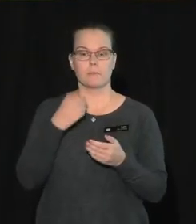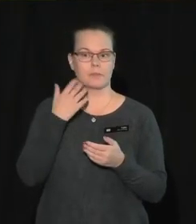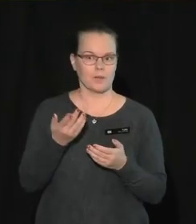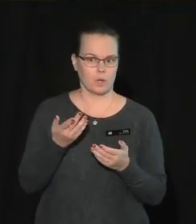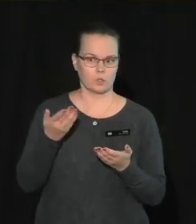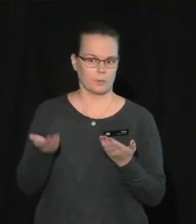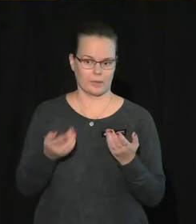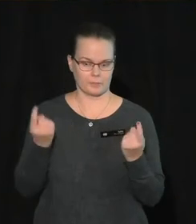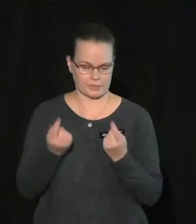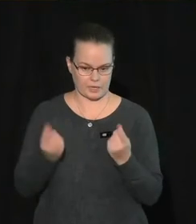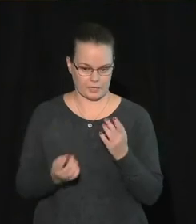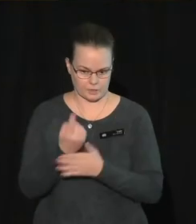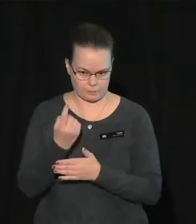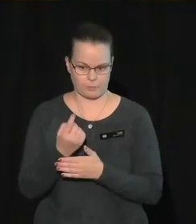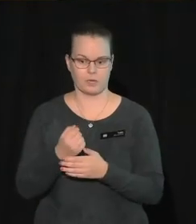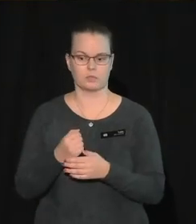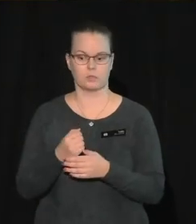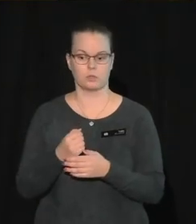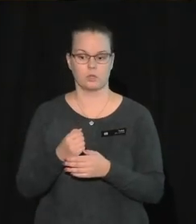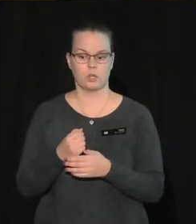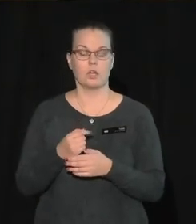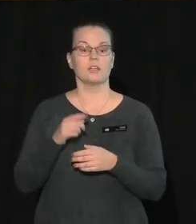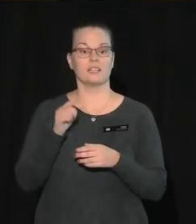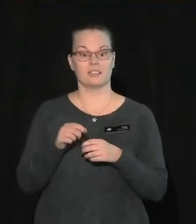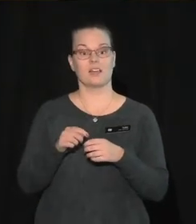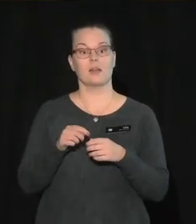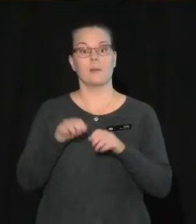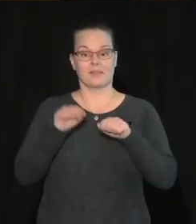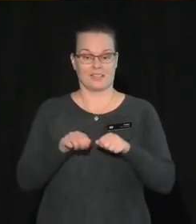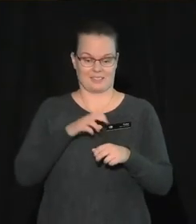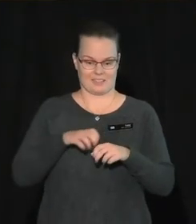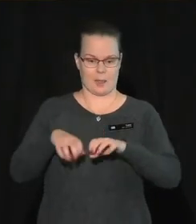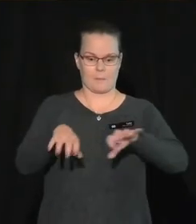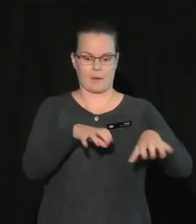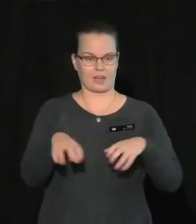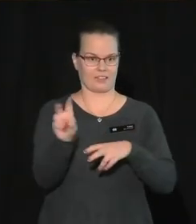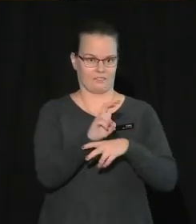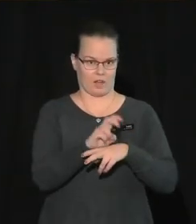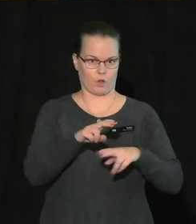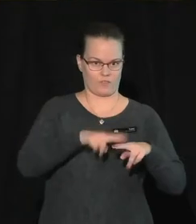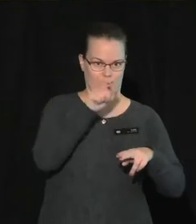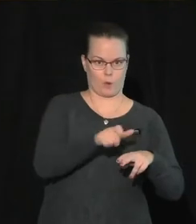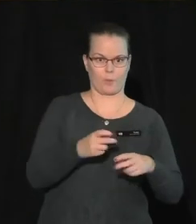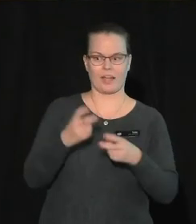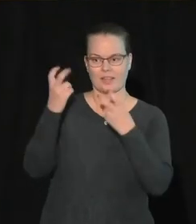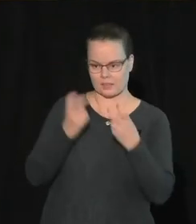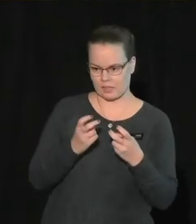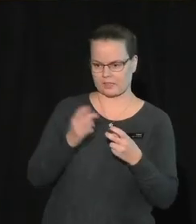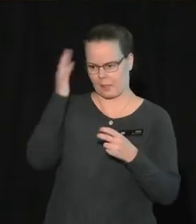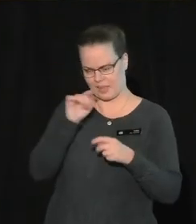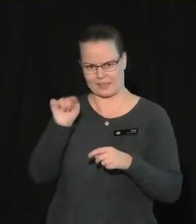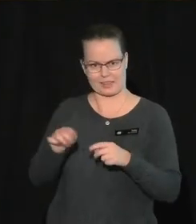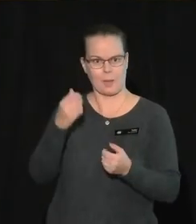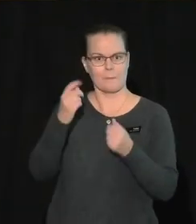not, this has to be checked also by the market surveillance authorities. The second safeguard is what is called